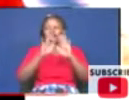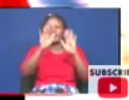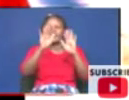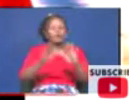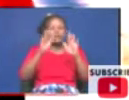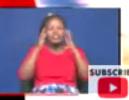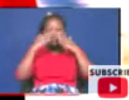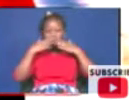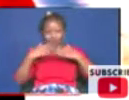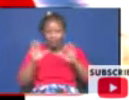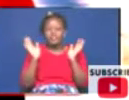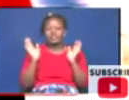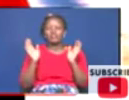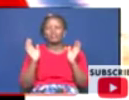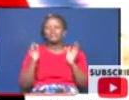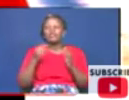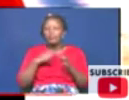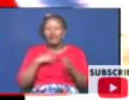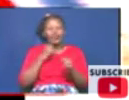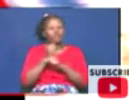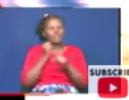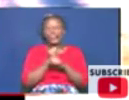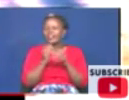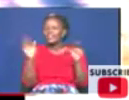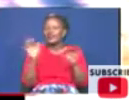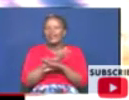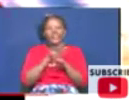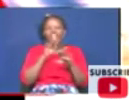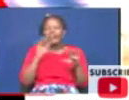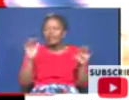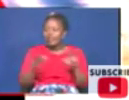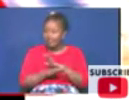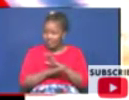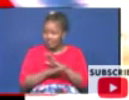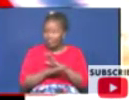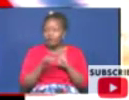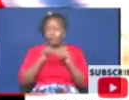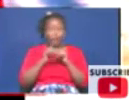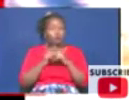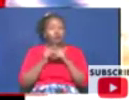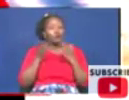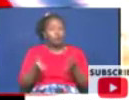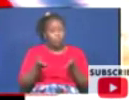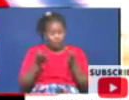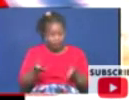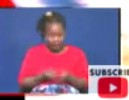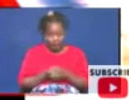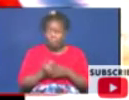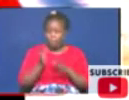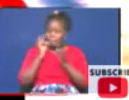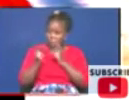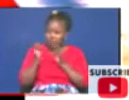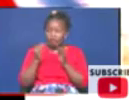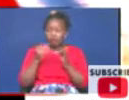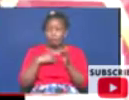Nimefanya what I'm supposed to do. Na sasa, if I've done my part,